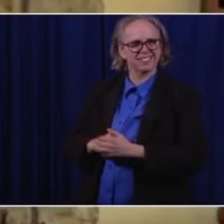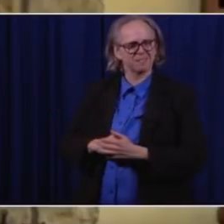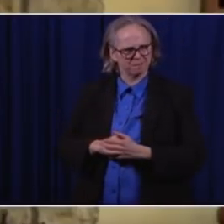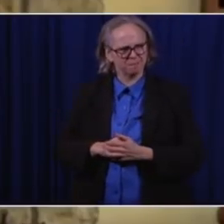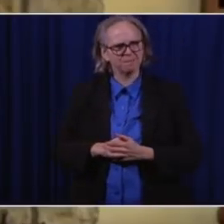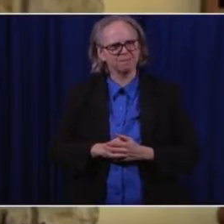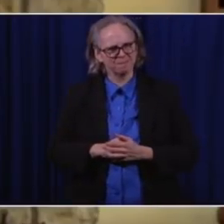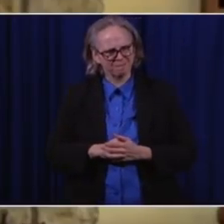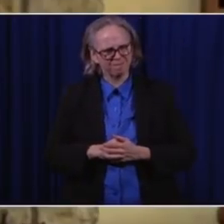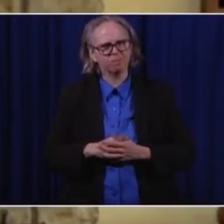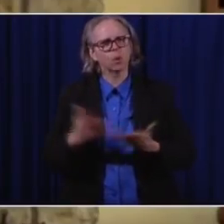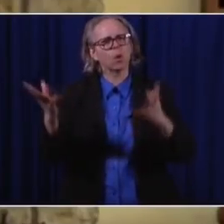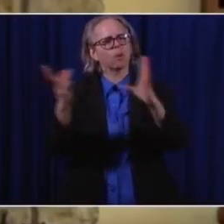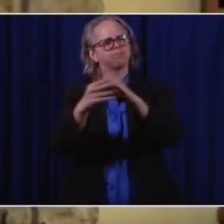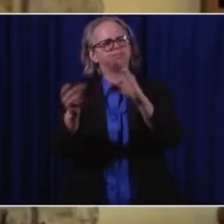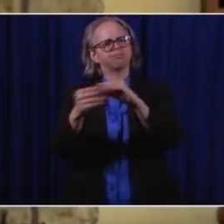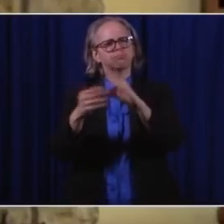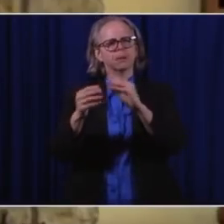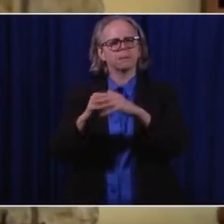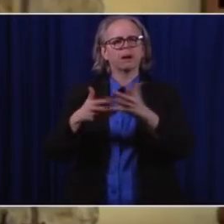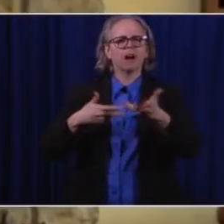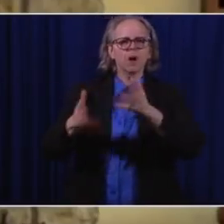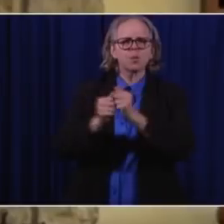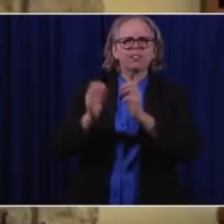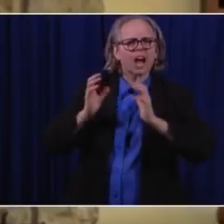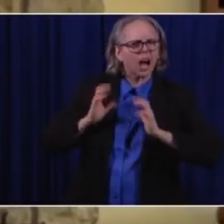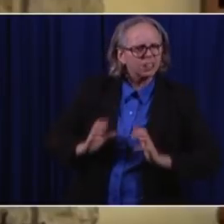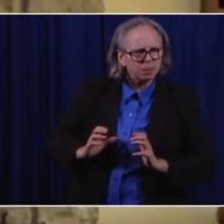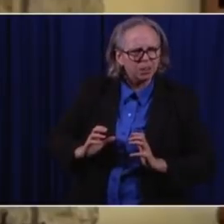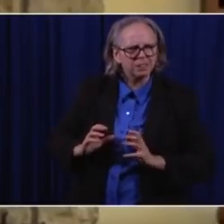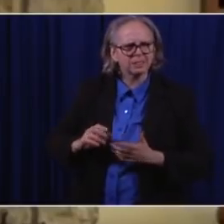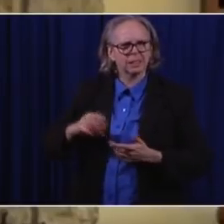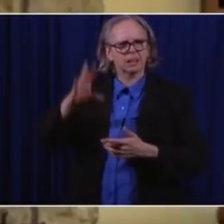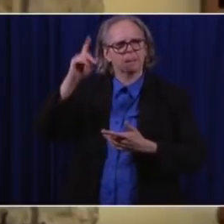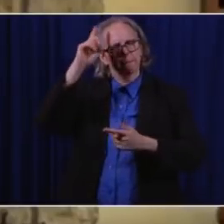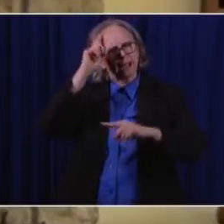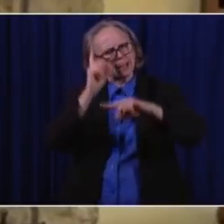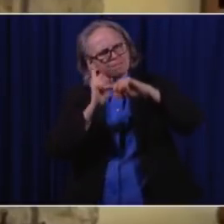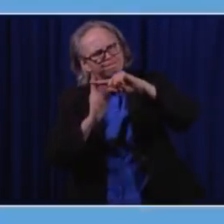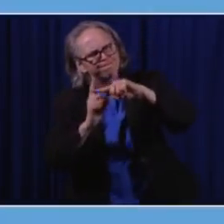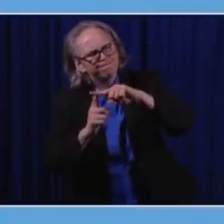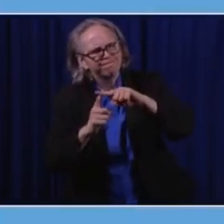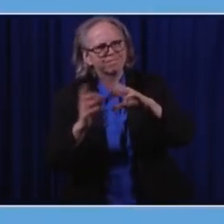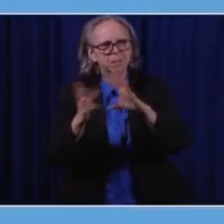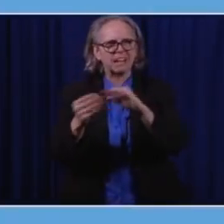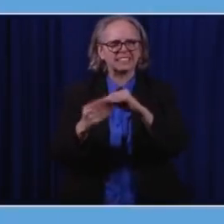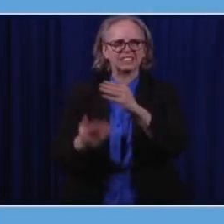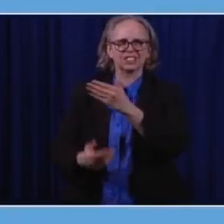as he remains optimistic. He is truly one of our heroes of hope.